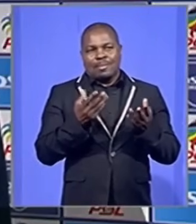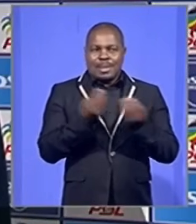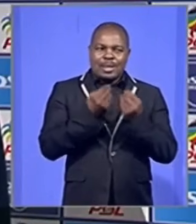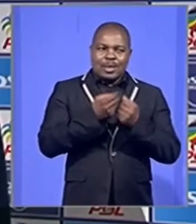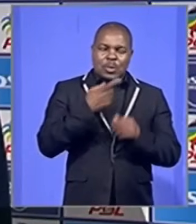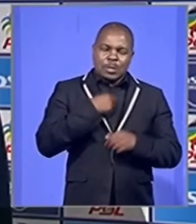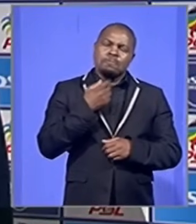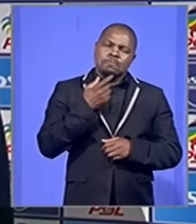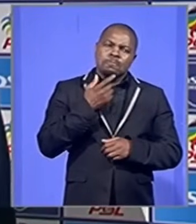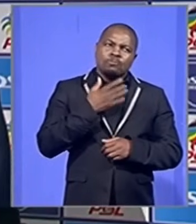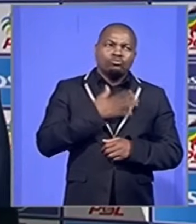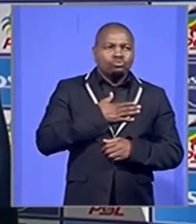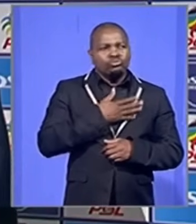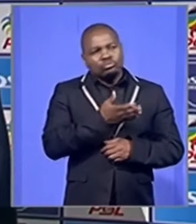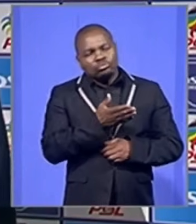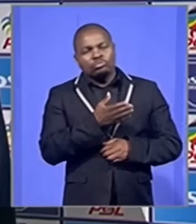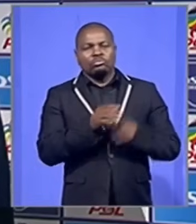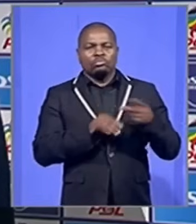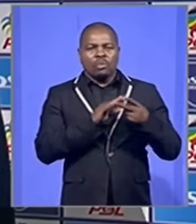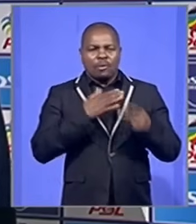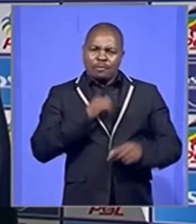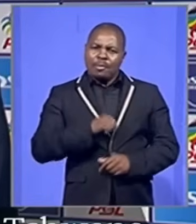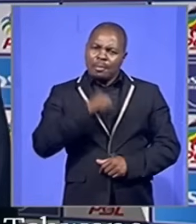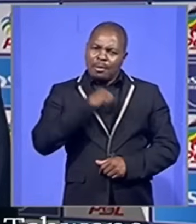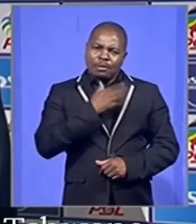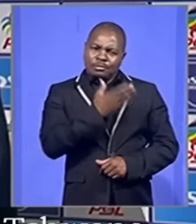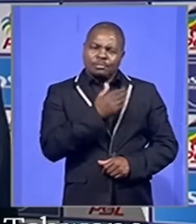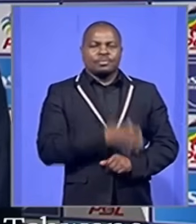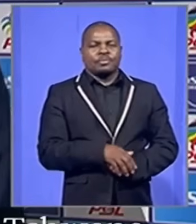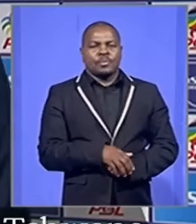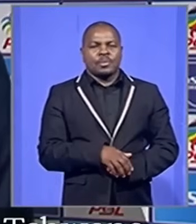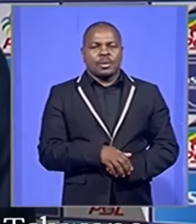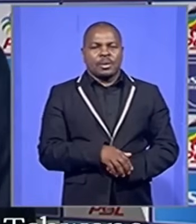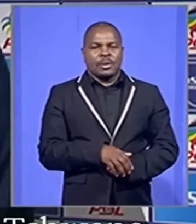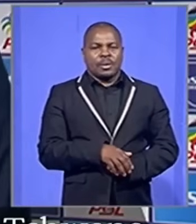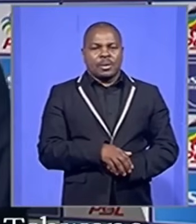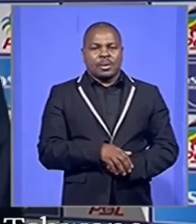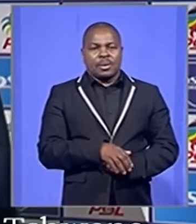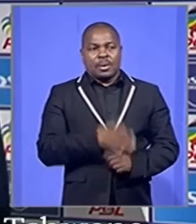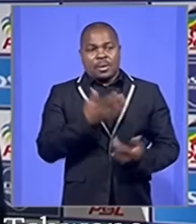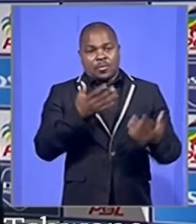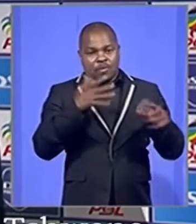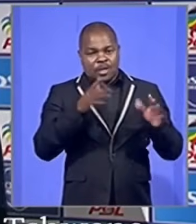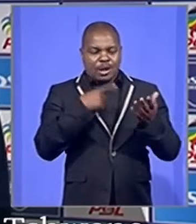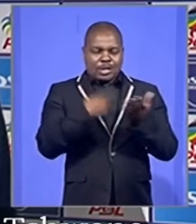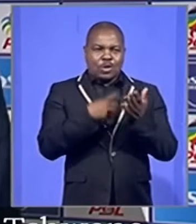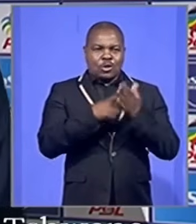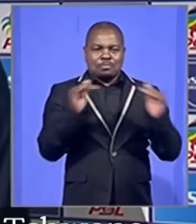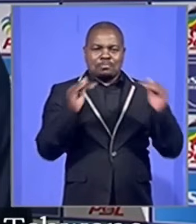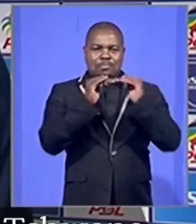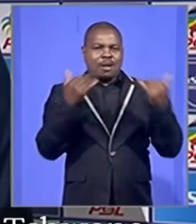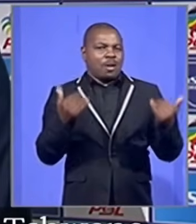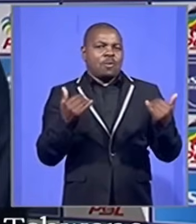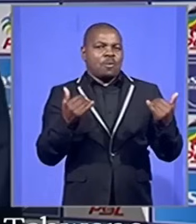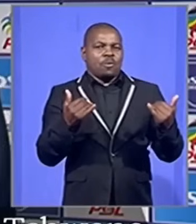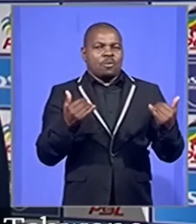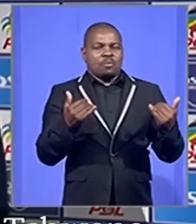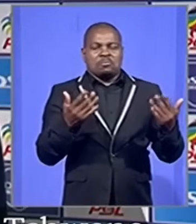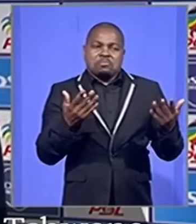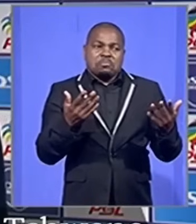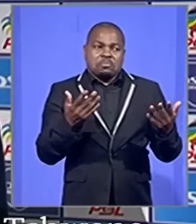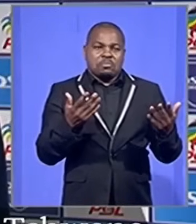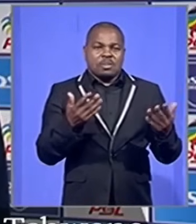admire and we pride ourselves in. And of course, the fact that we've matched the record that's been almost there